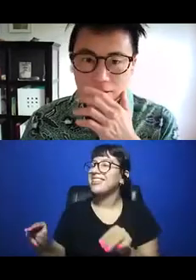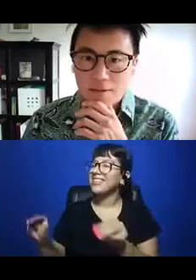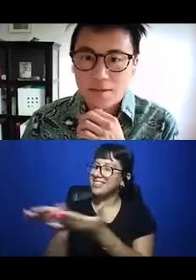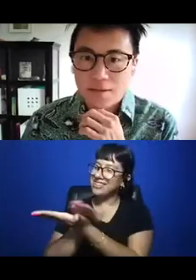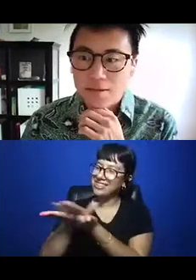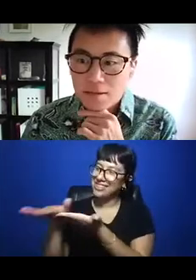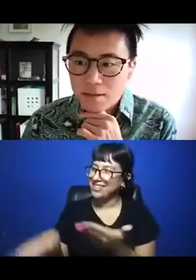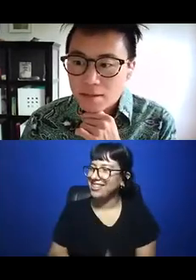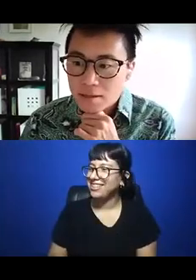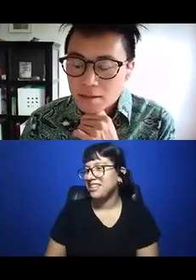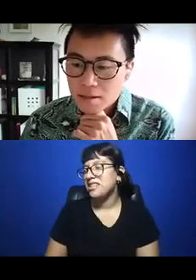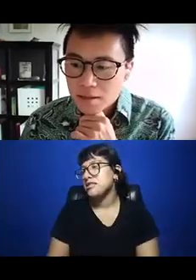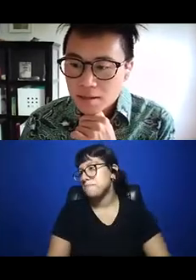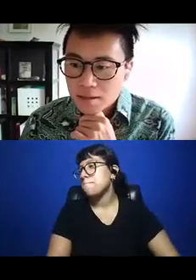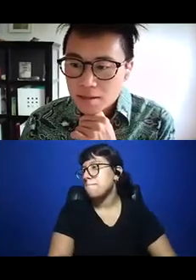3.